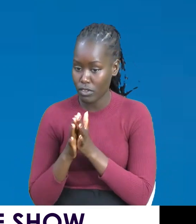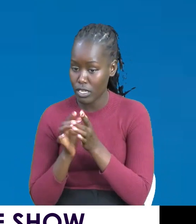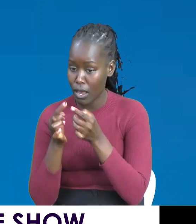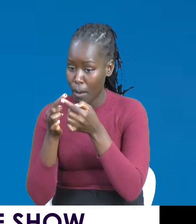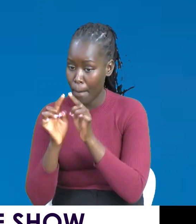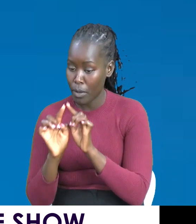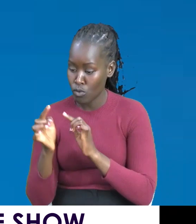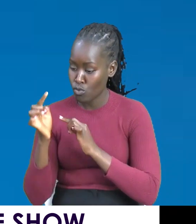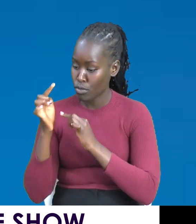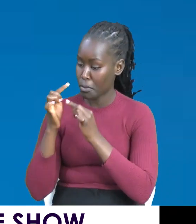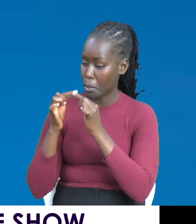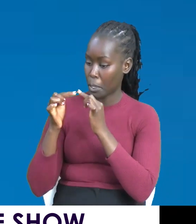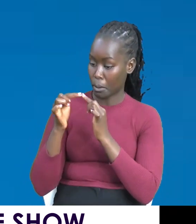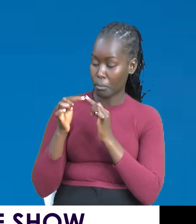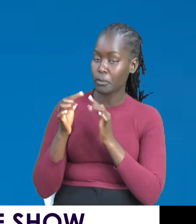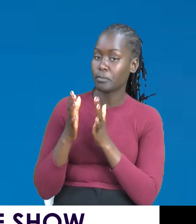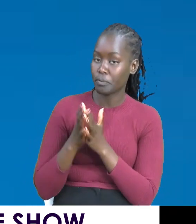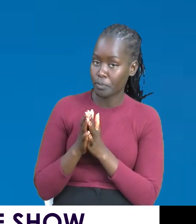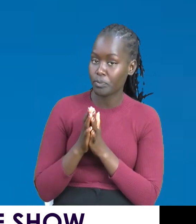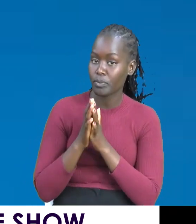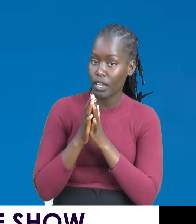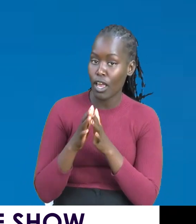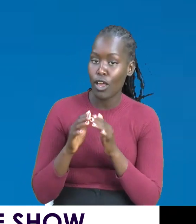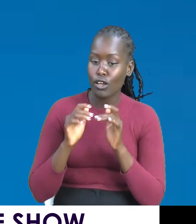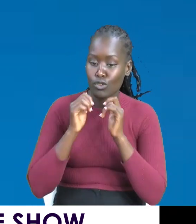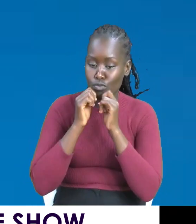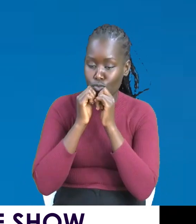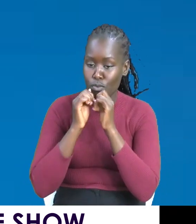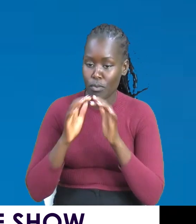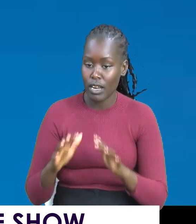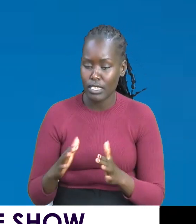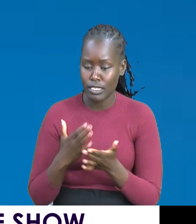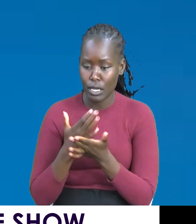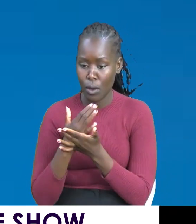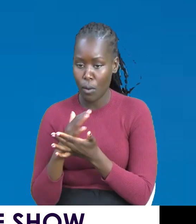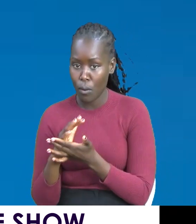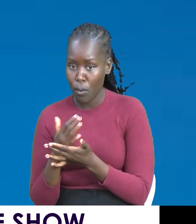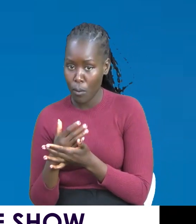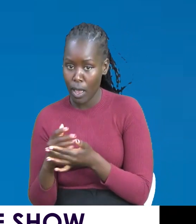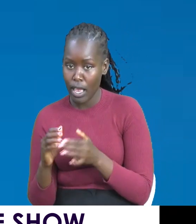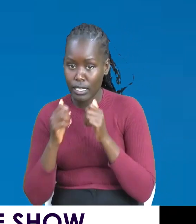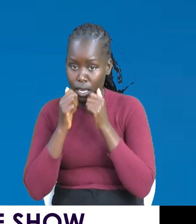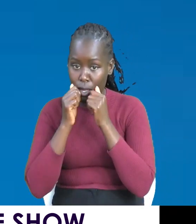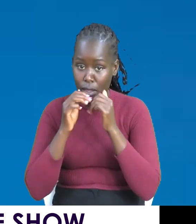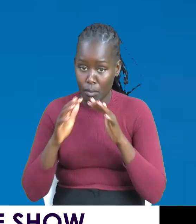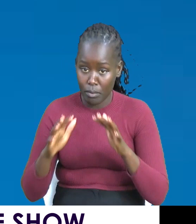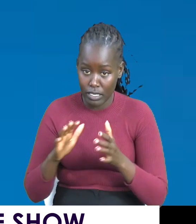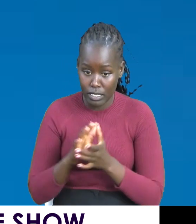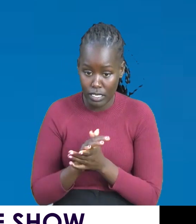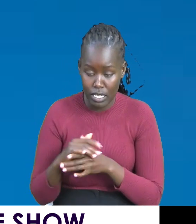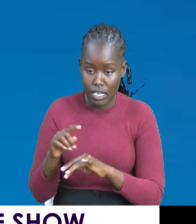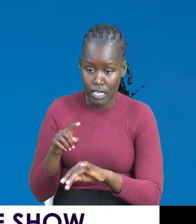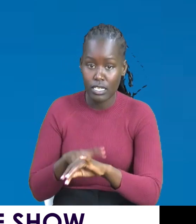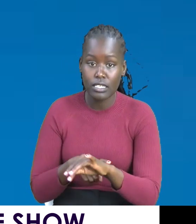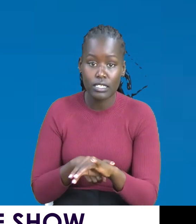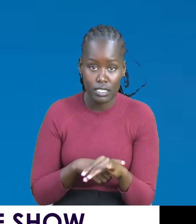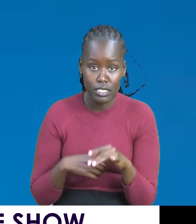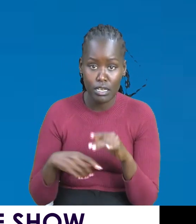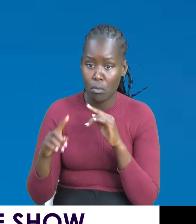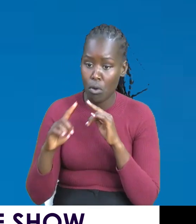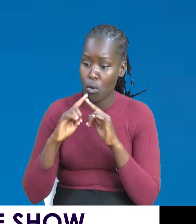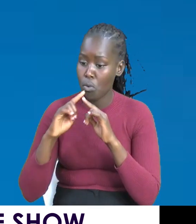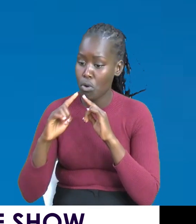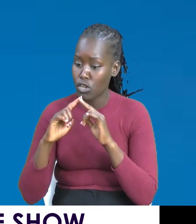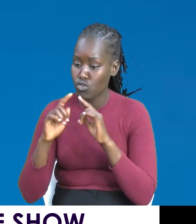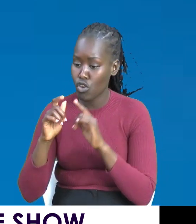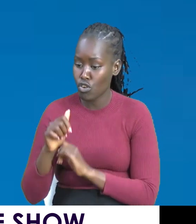just come in just to get blessed. We share in the blessings whenever we talk to